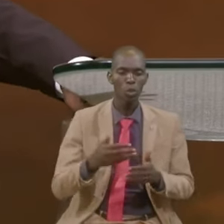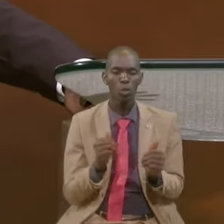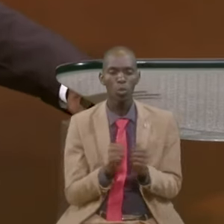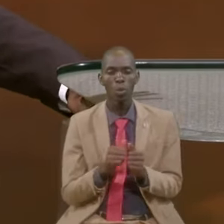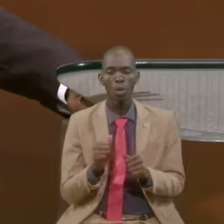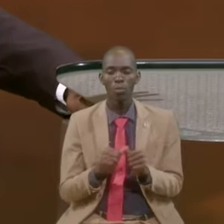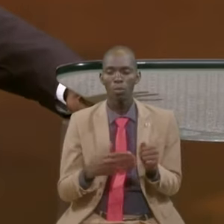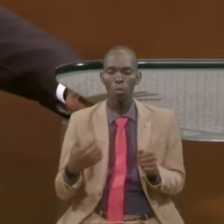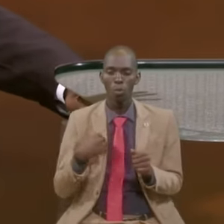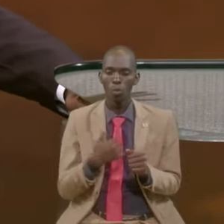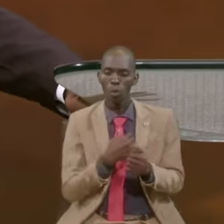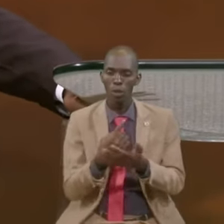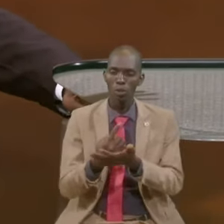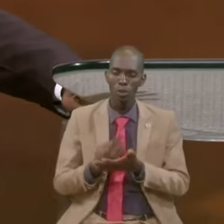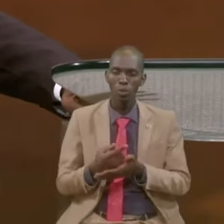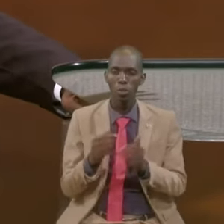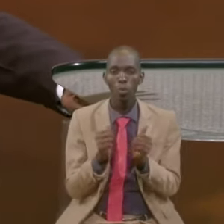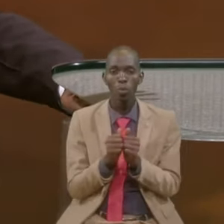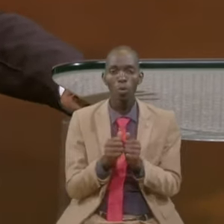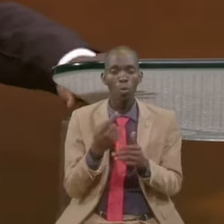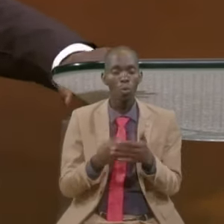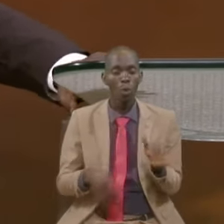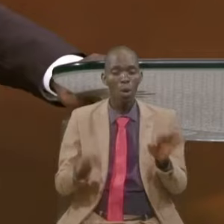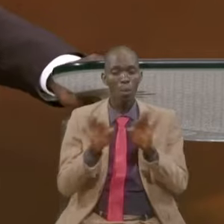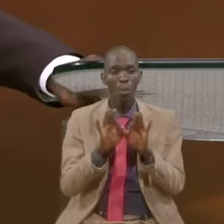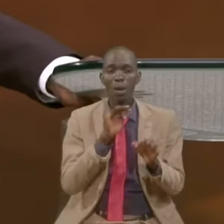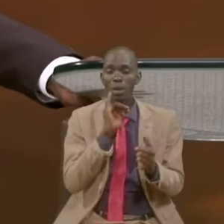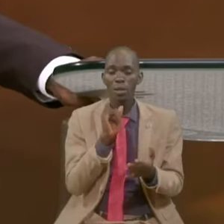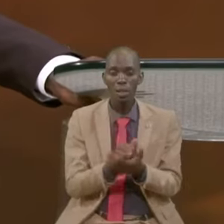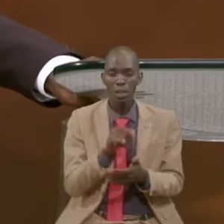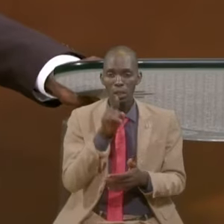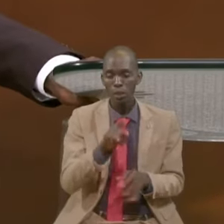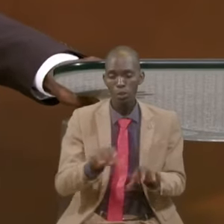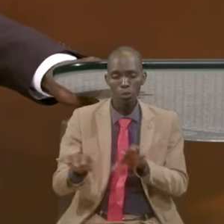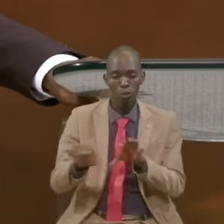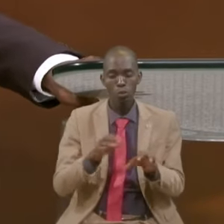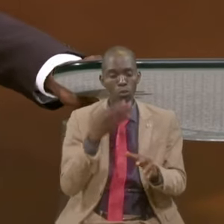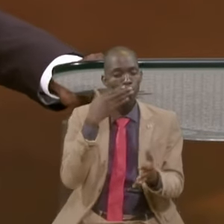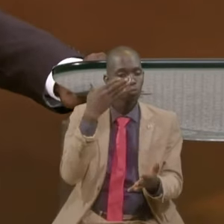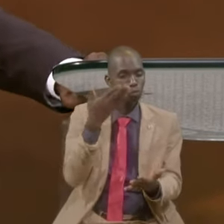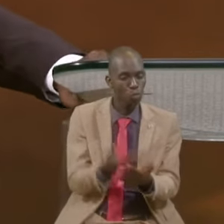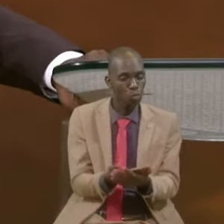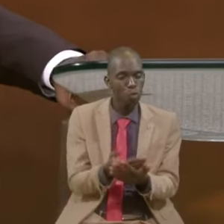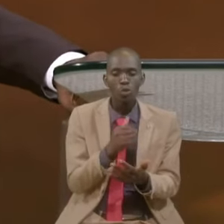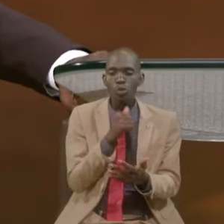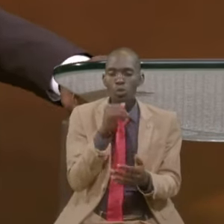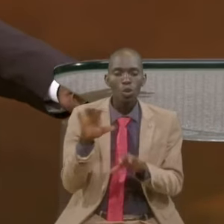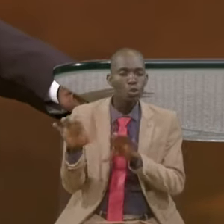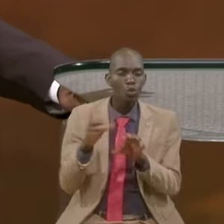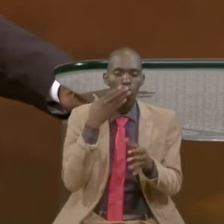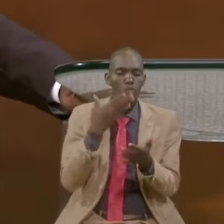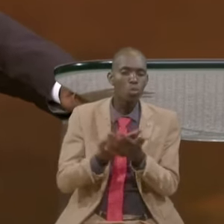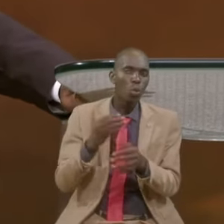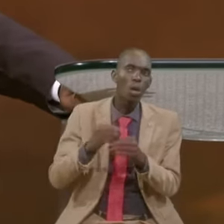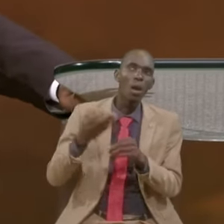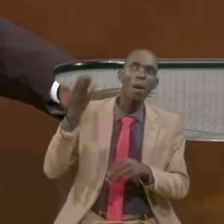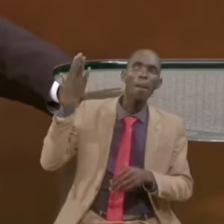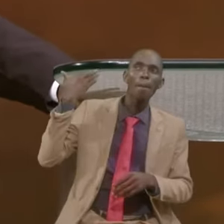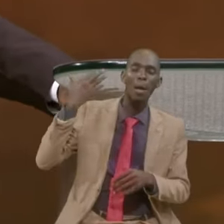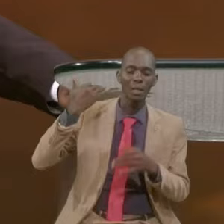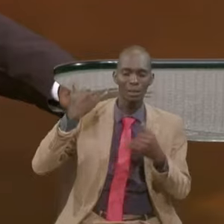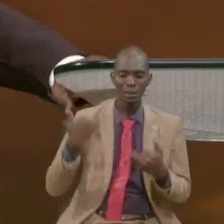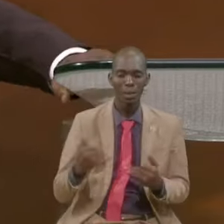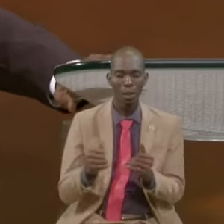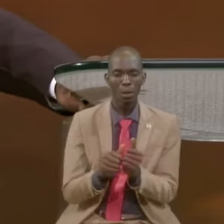is that he walketh good. Not that he walked good in the past, but he's not a backslider. Not that